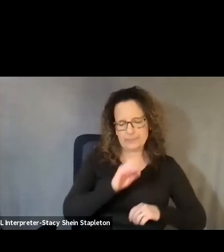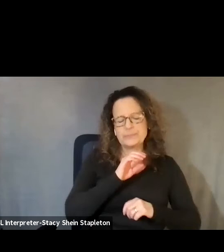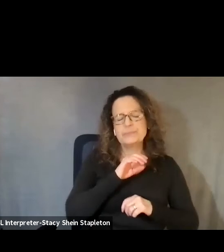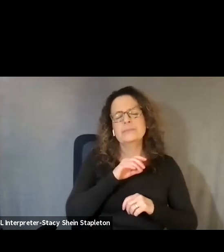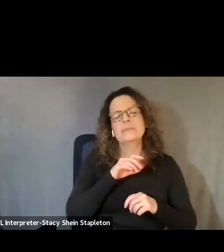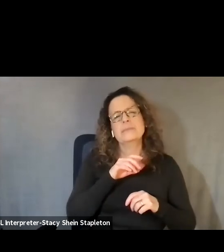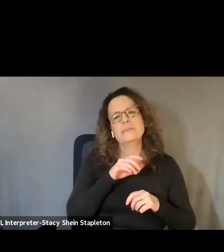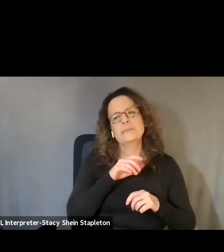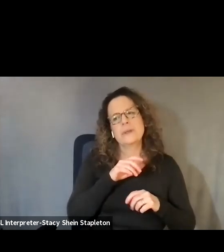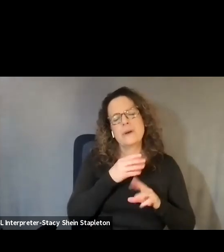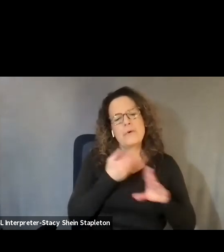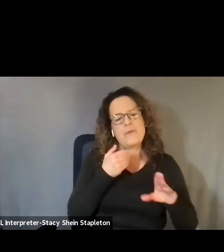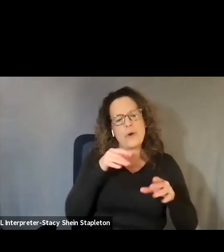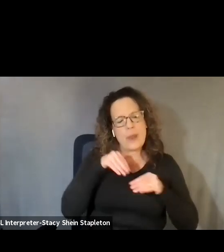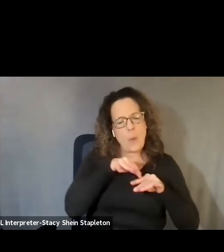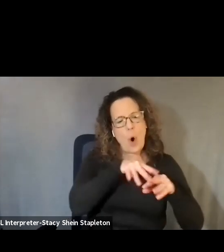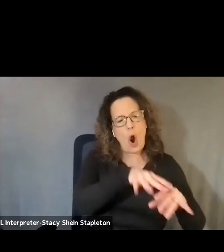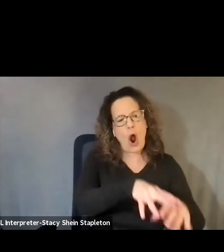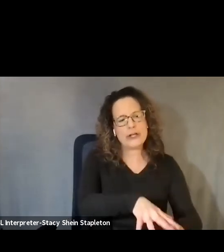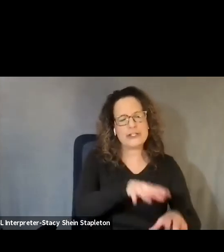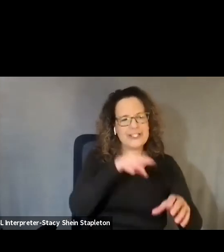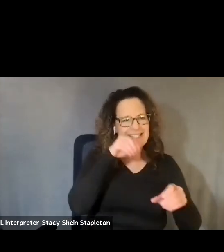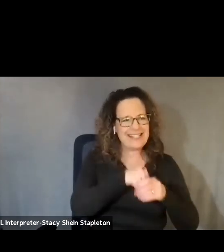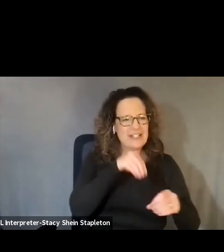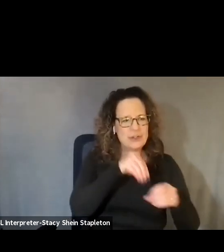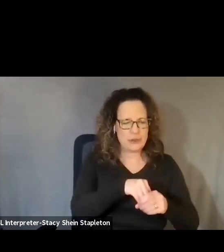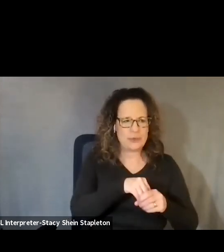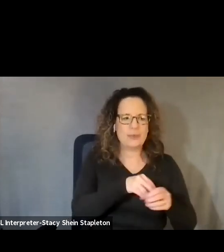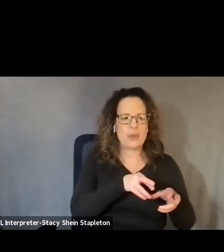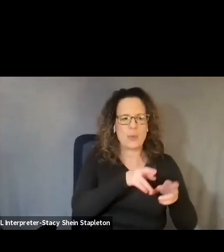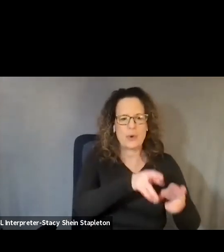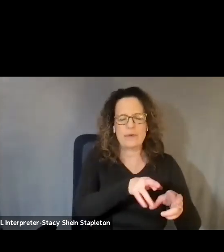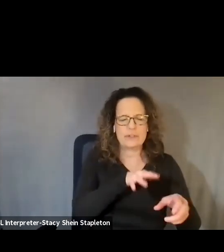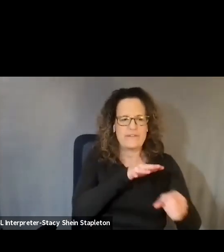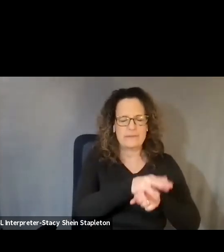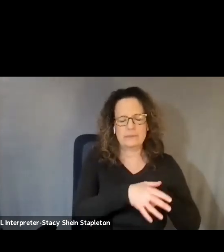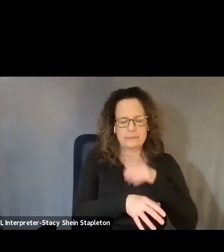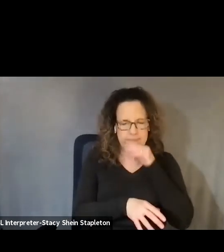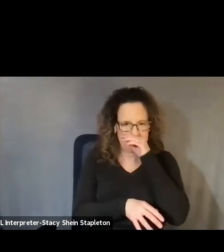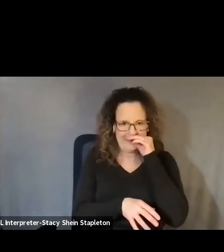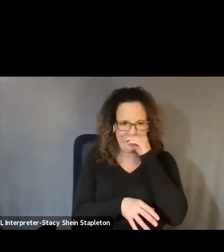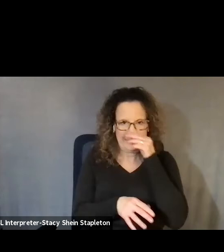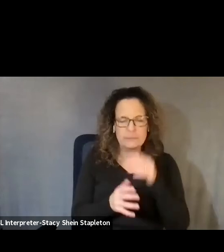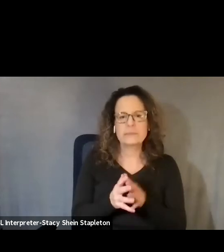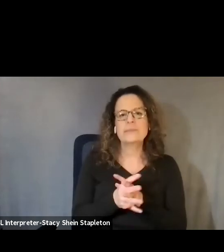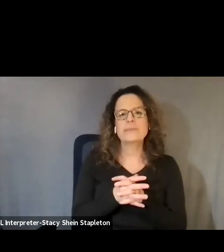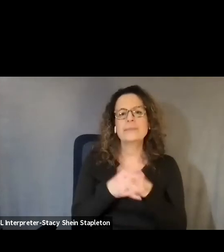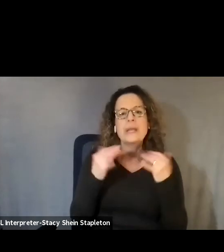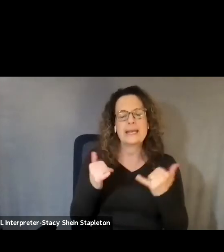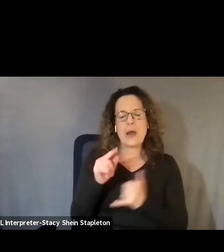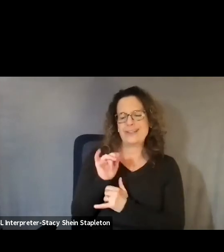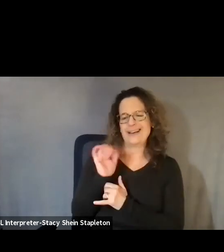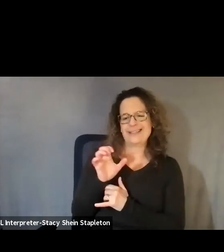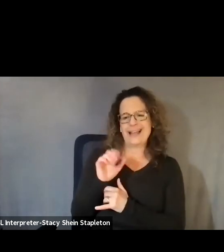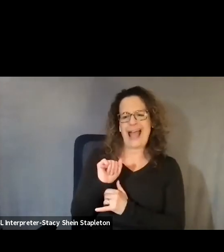those nutrients before they wash down in excess to create toxic algae problems downstream. Now, toxic algae